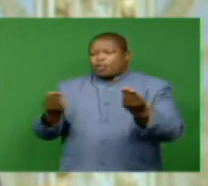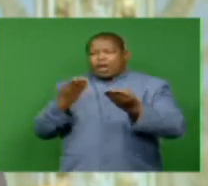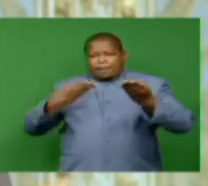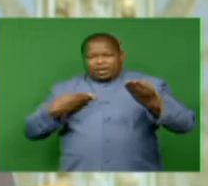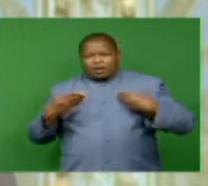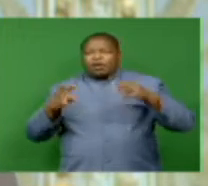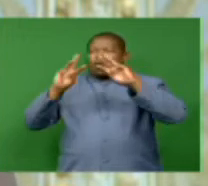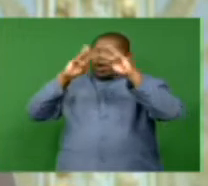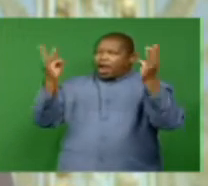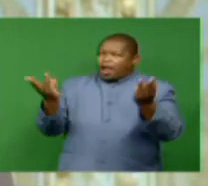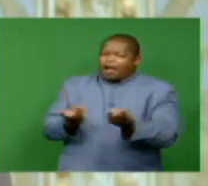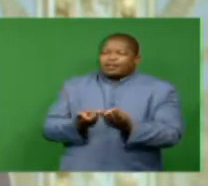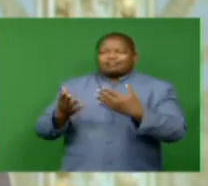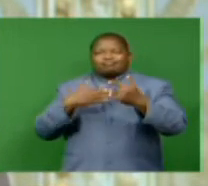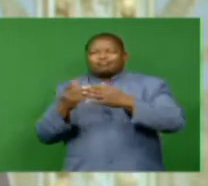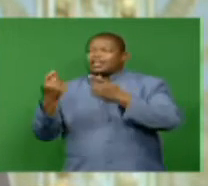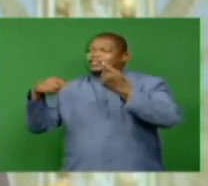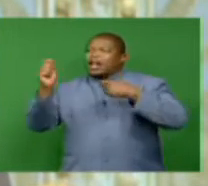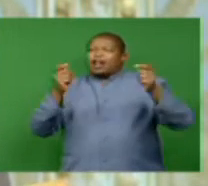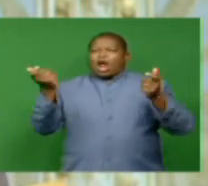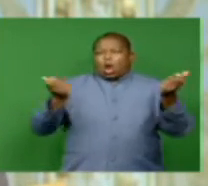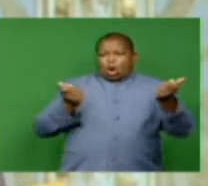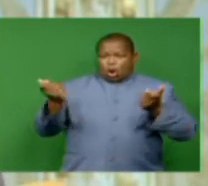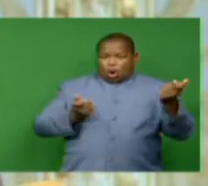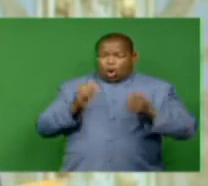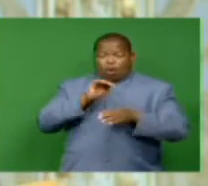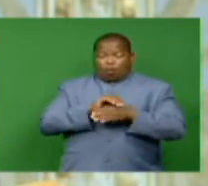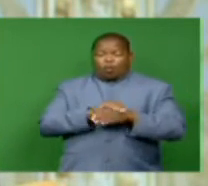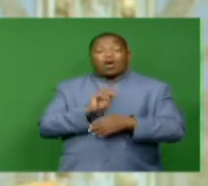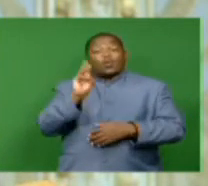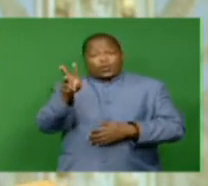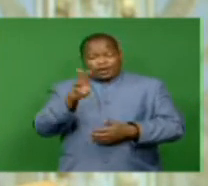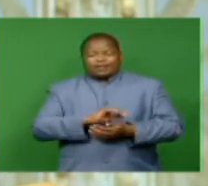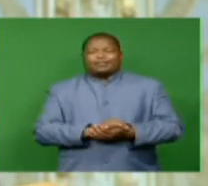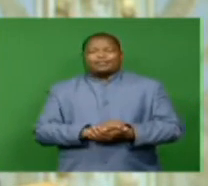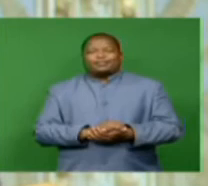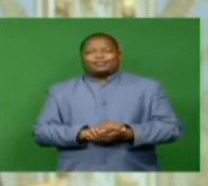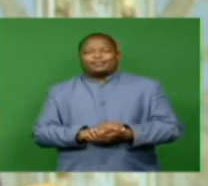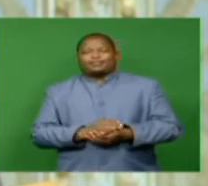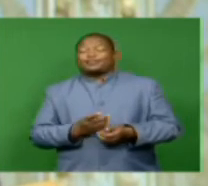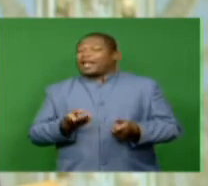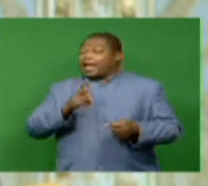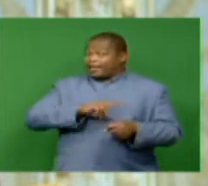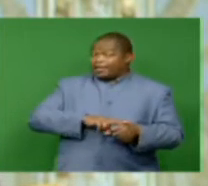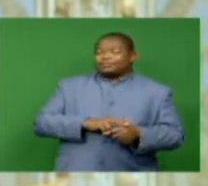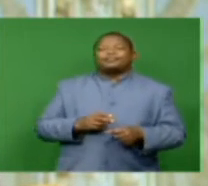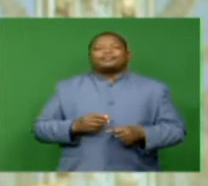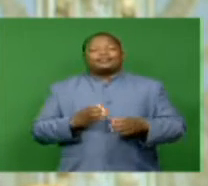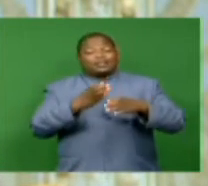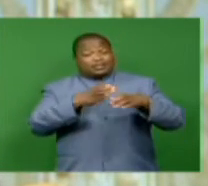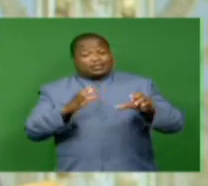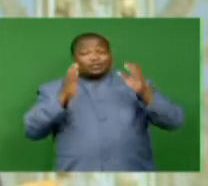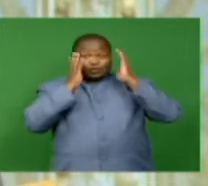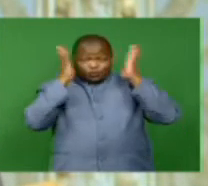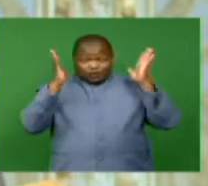Essentially, the country will be responsible for ensuring no one is left